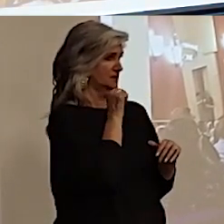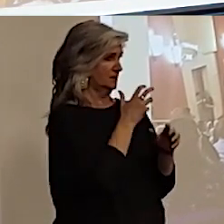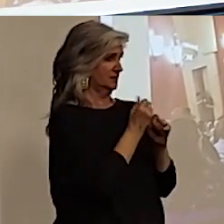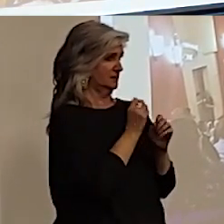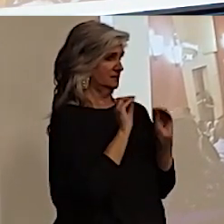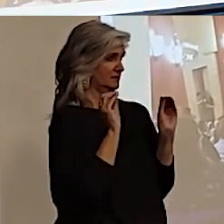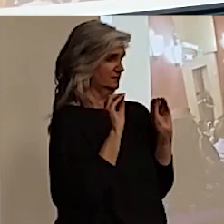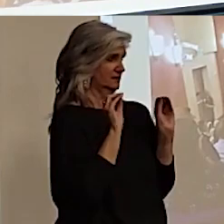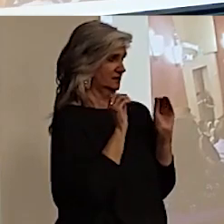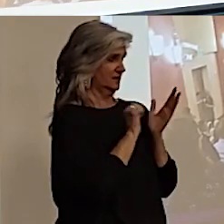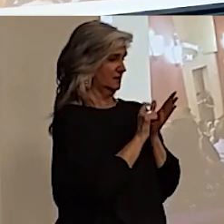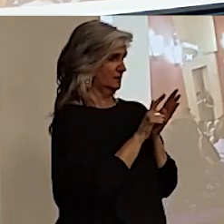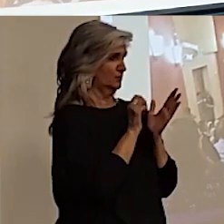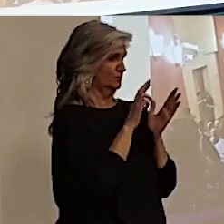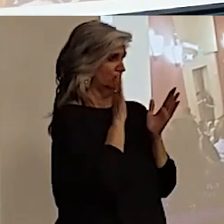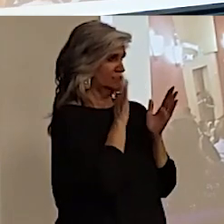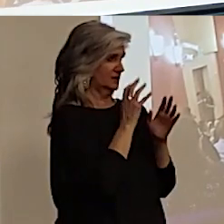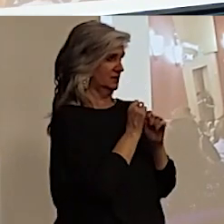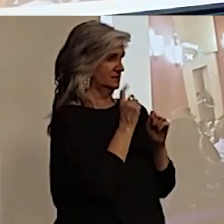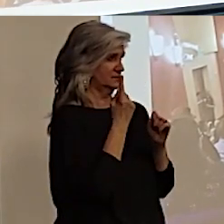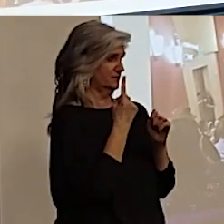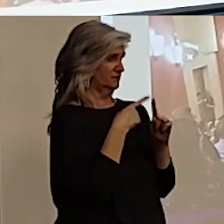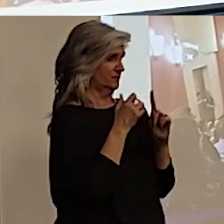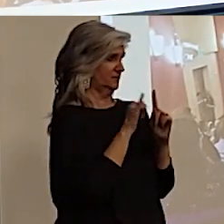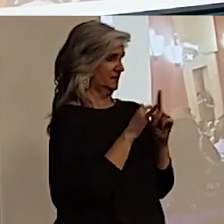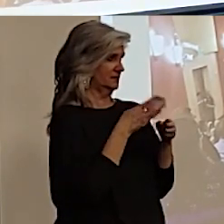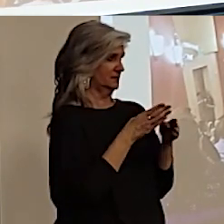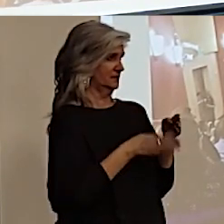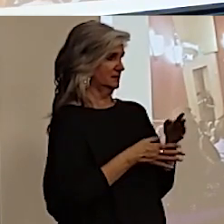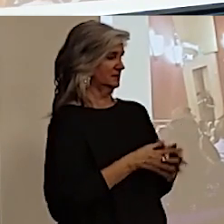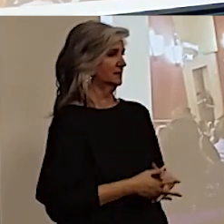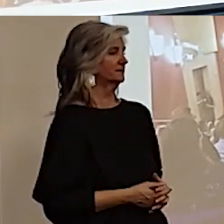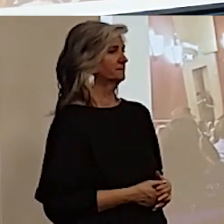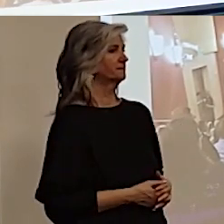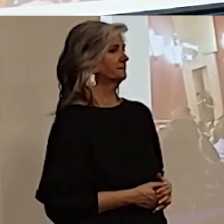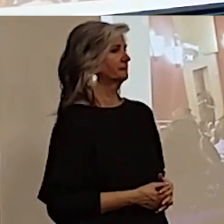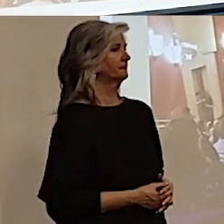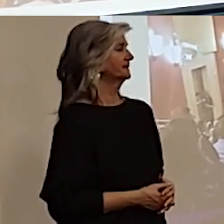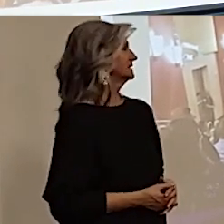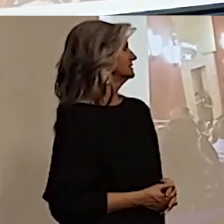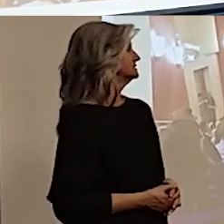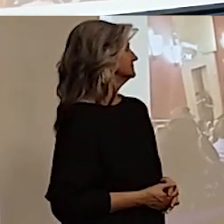at all, or is it they are going to get something out of it at the end?